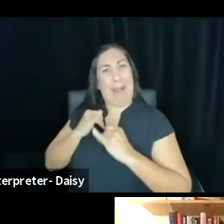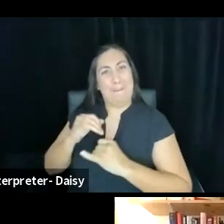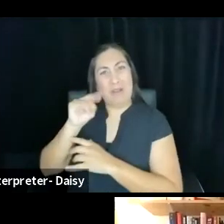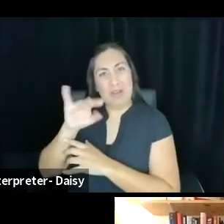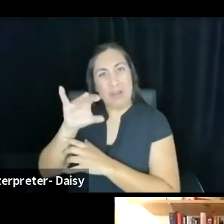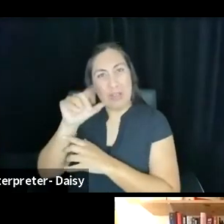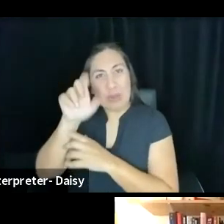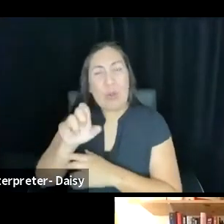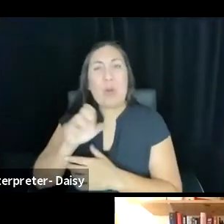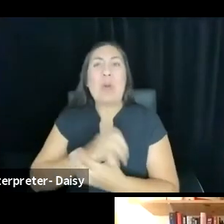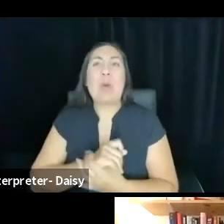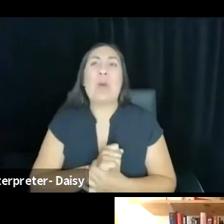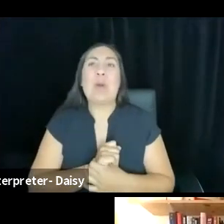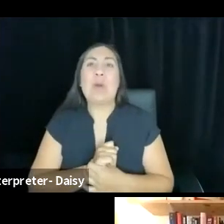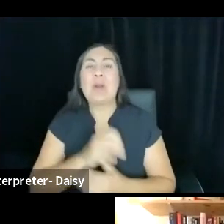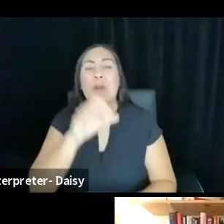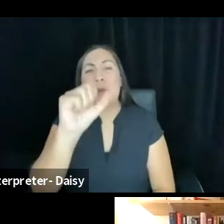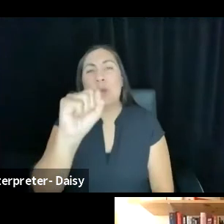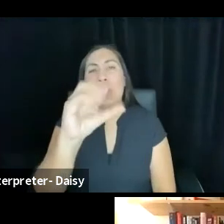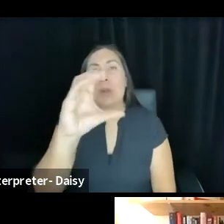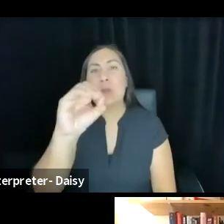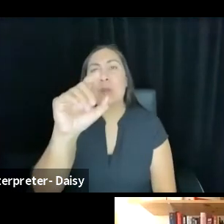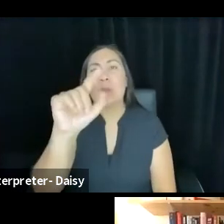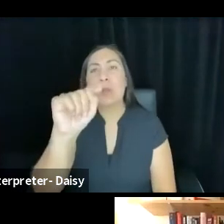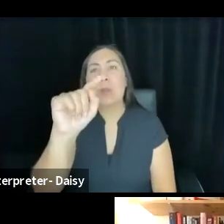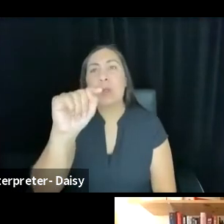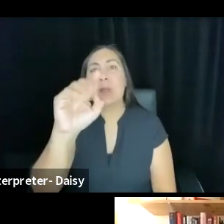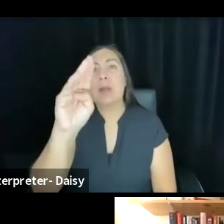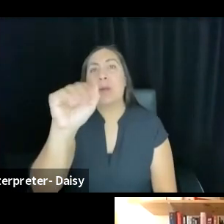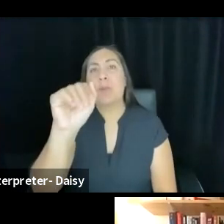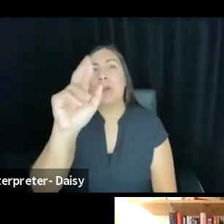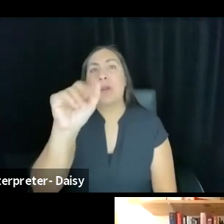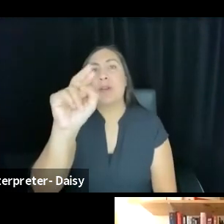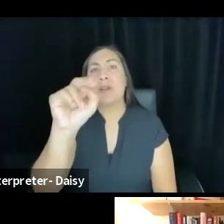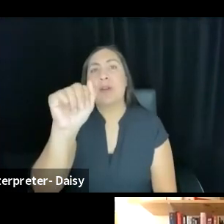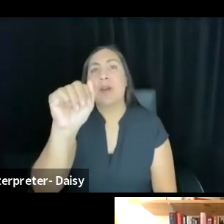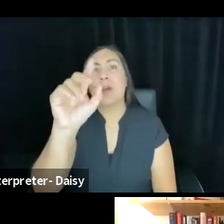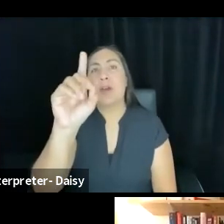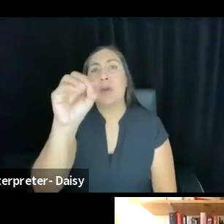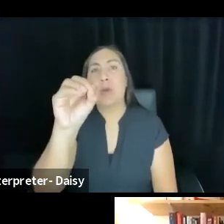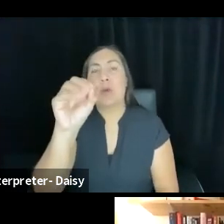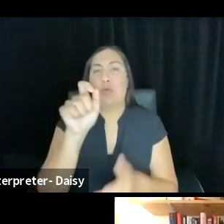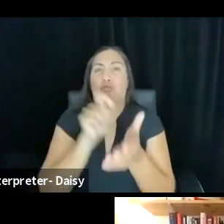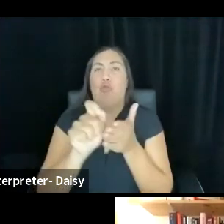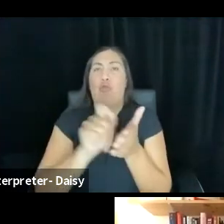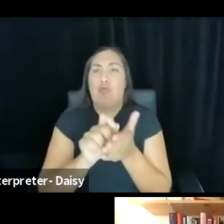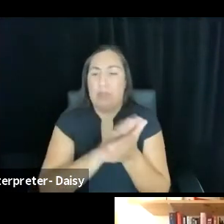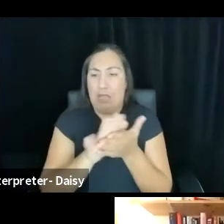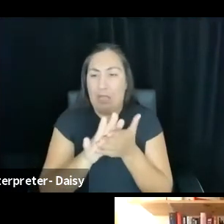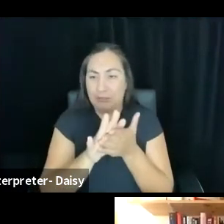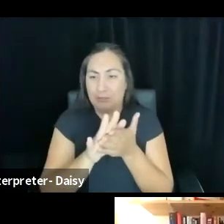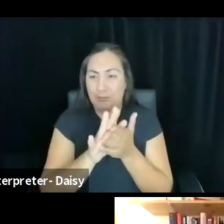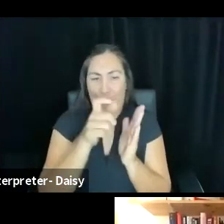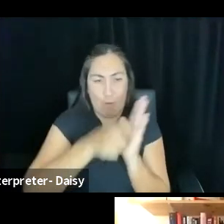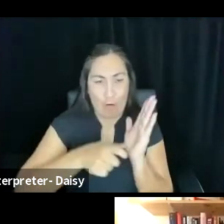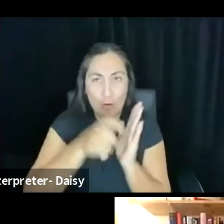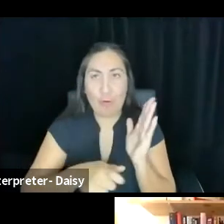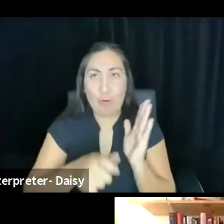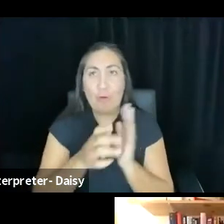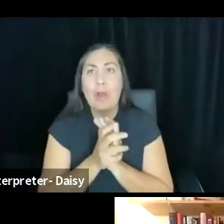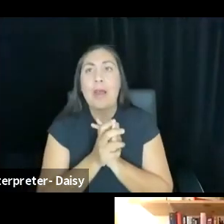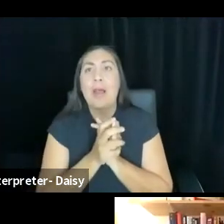Scott Baronato wrote a great piece in the Harvard Business Review, I think it came out last week or so, talking about the stages of